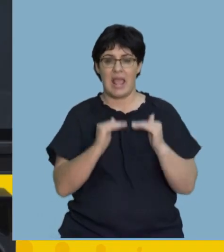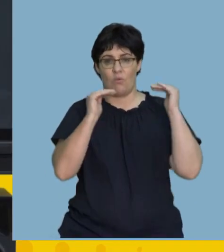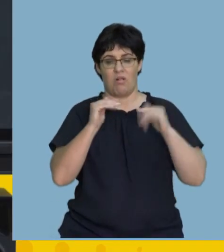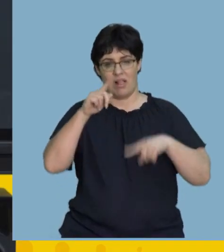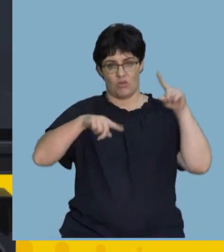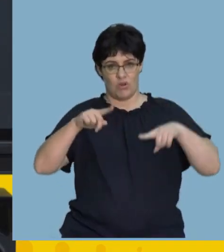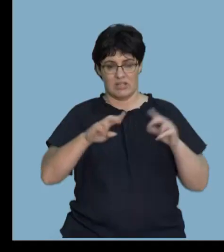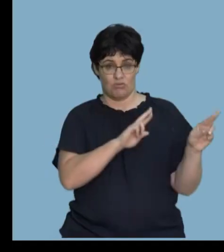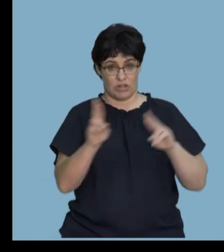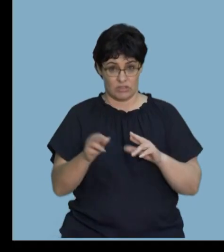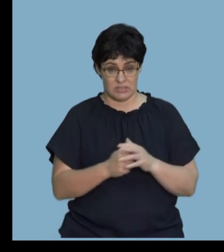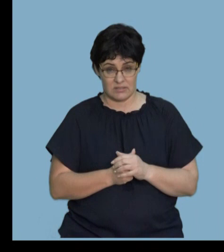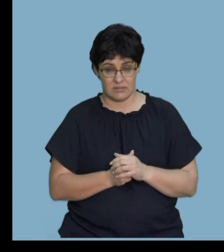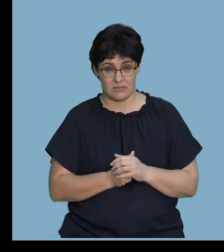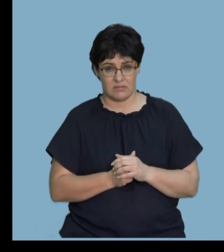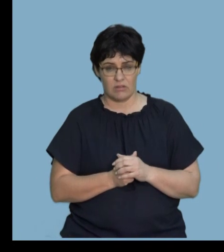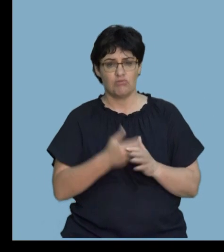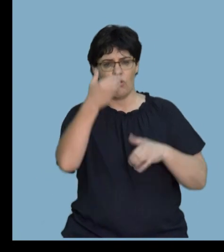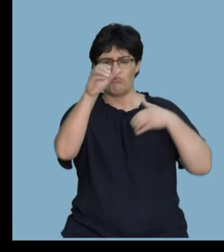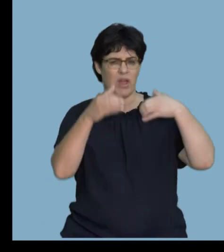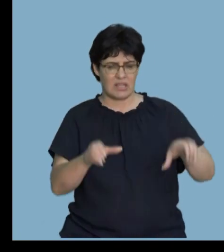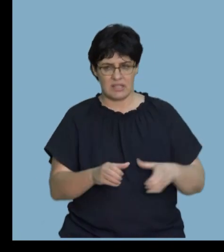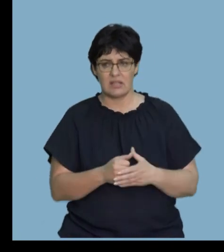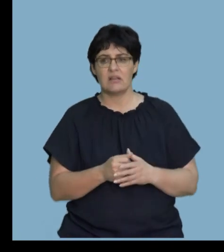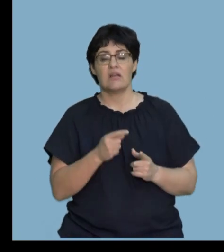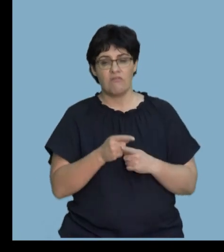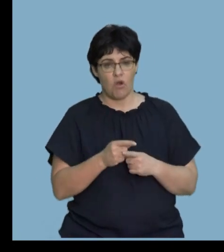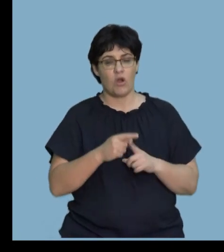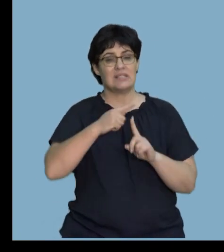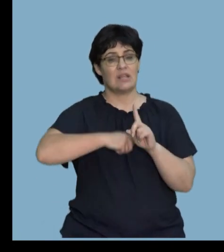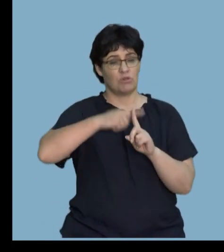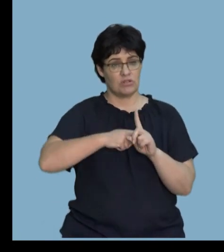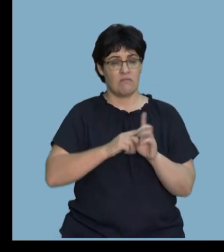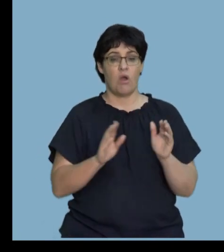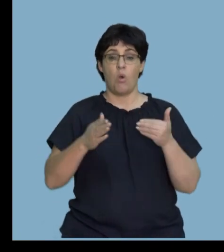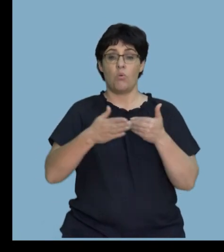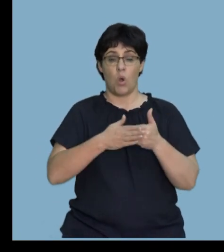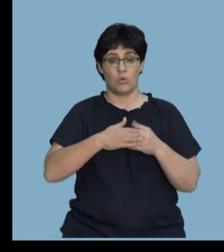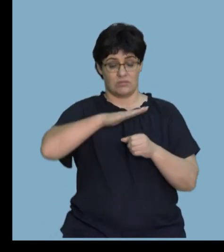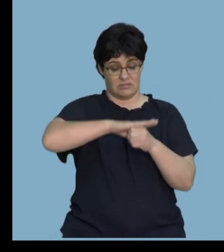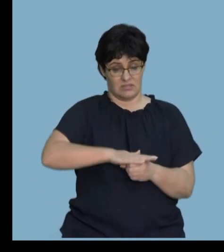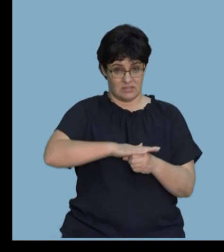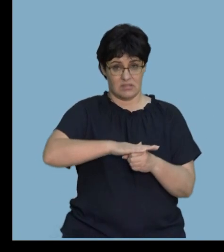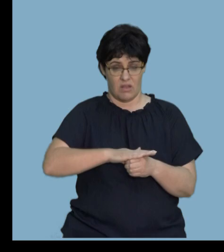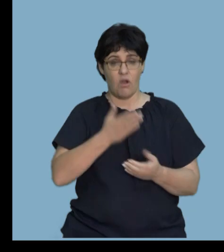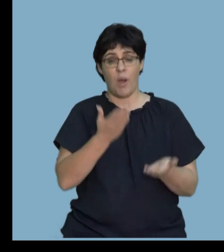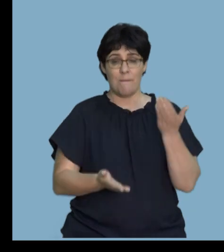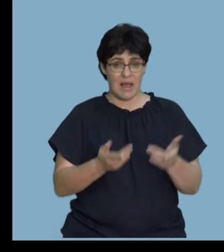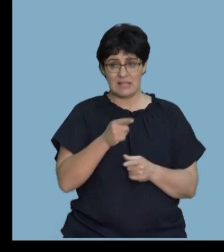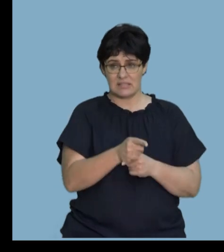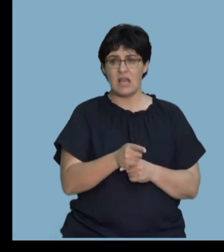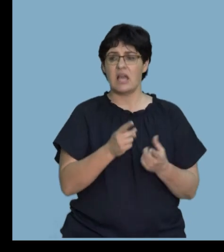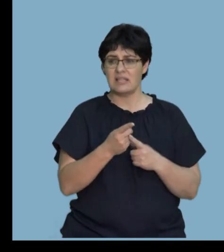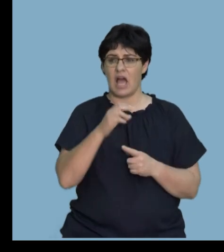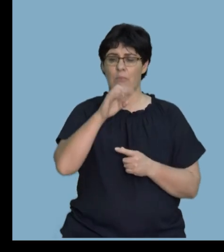of reaction, okay? Right, and then just to break it down, and then at a certain temperature in a closed container, according to the following balanced